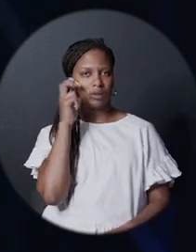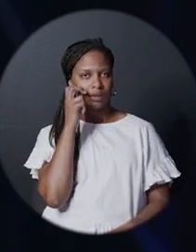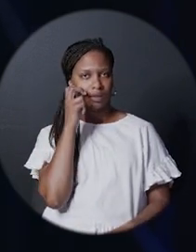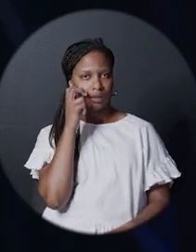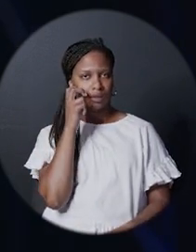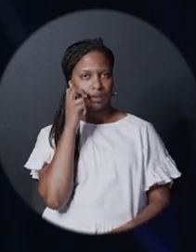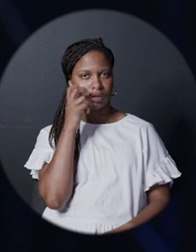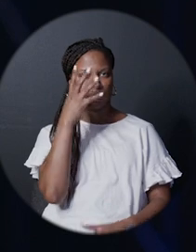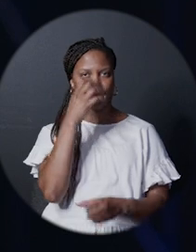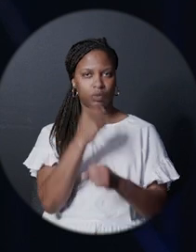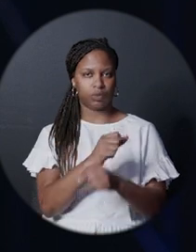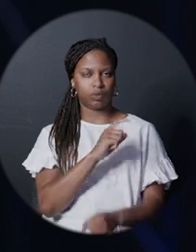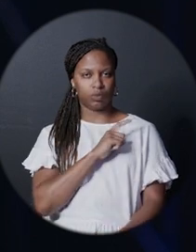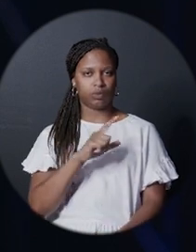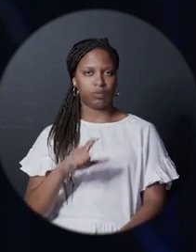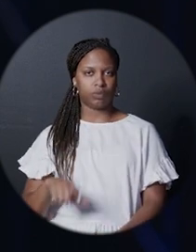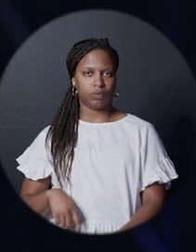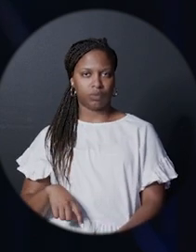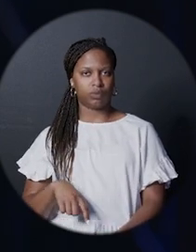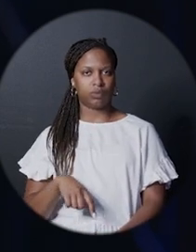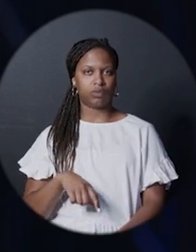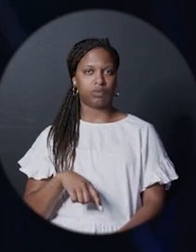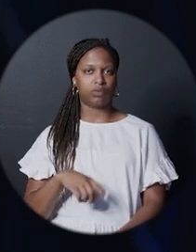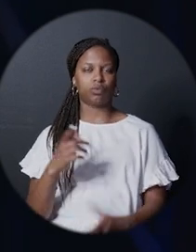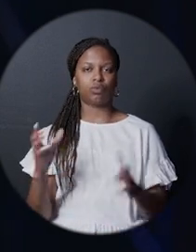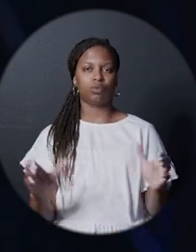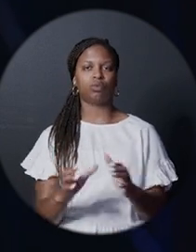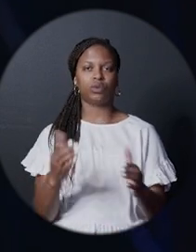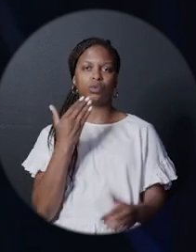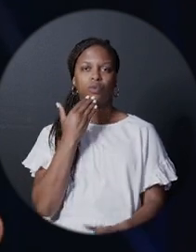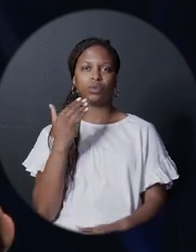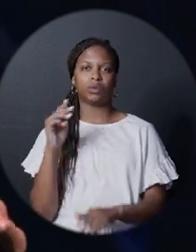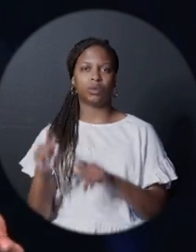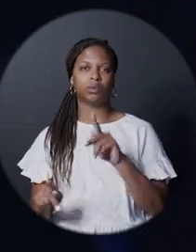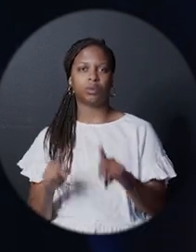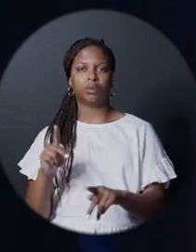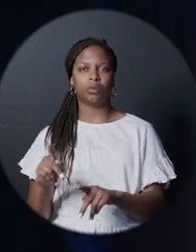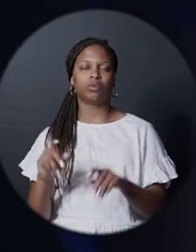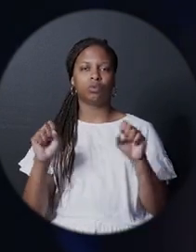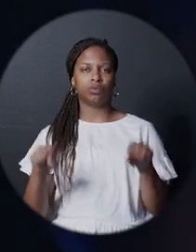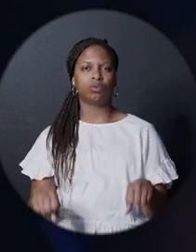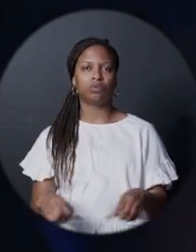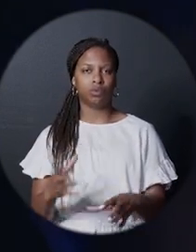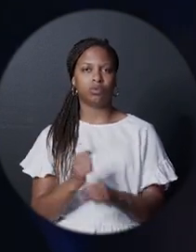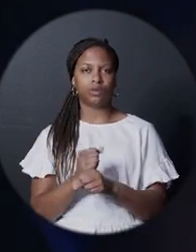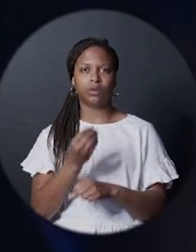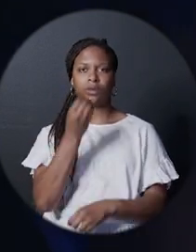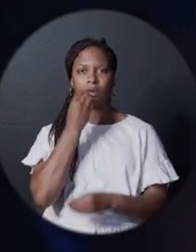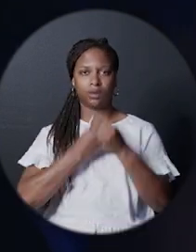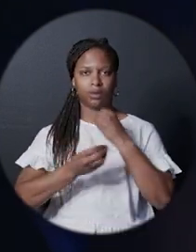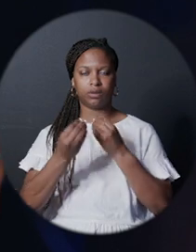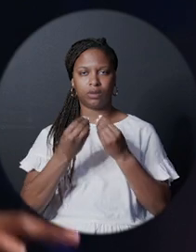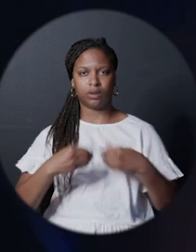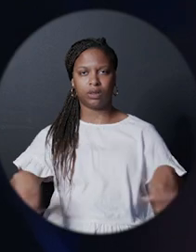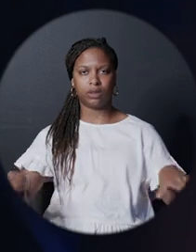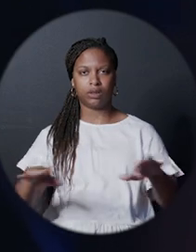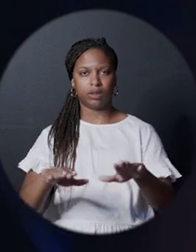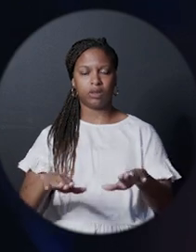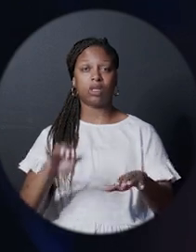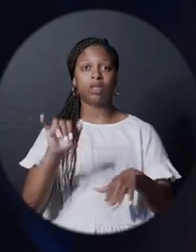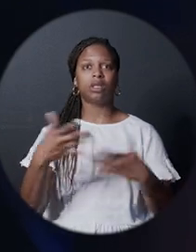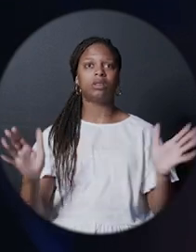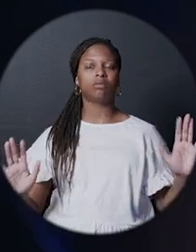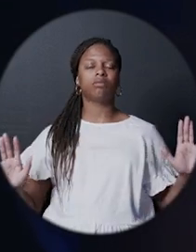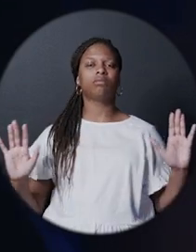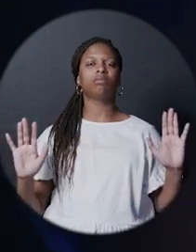life, listen, trusting the Lord and doing good to people, and you shall eat of the fat of the